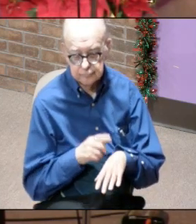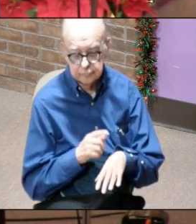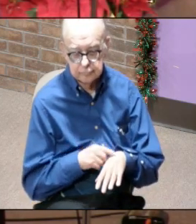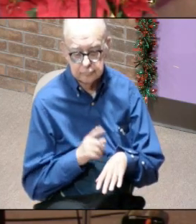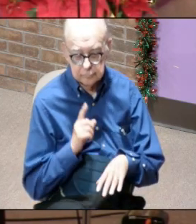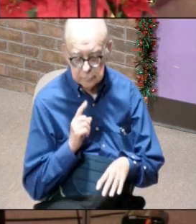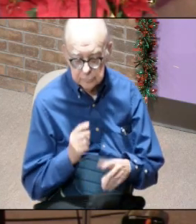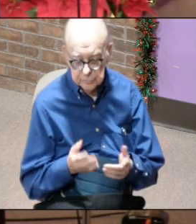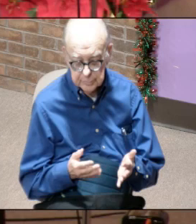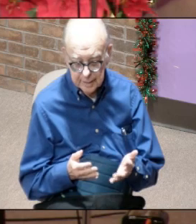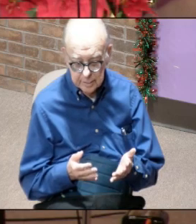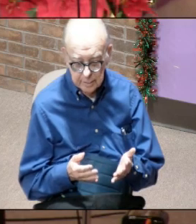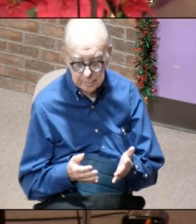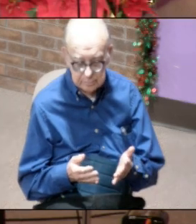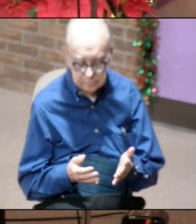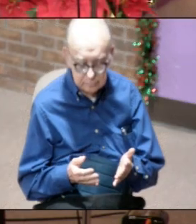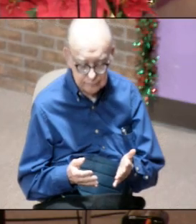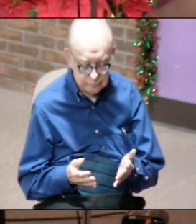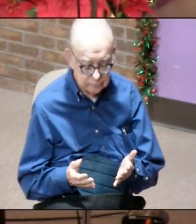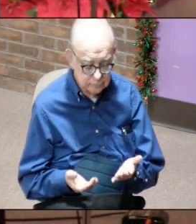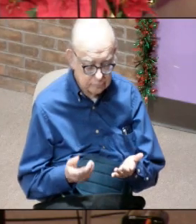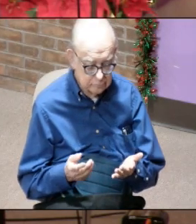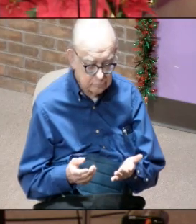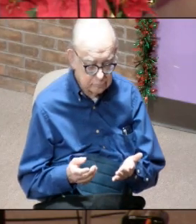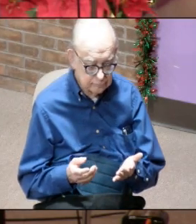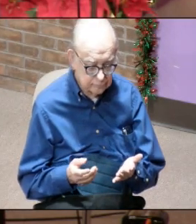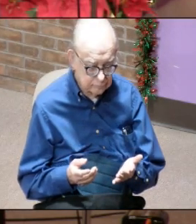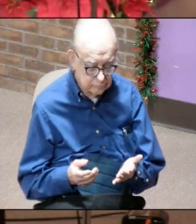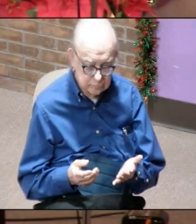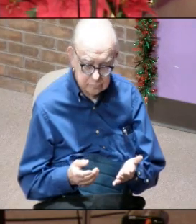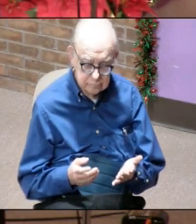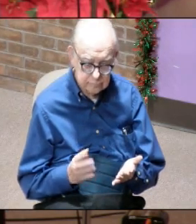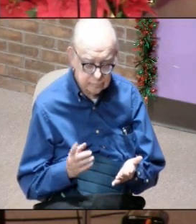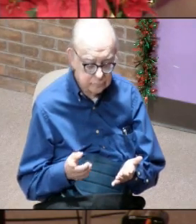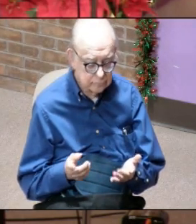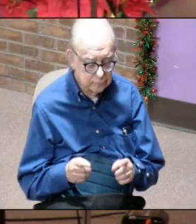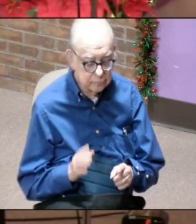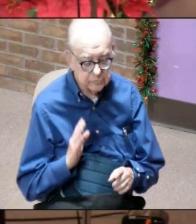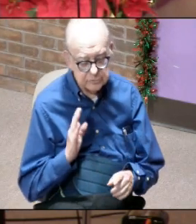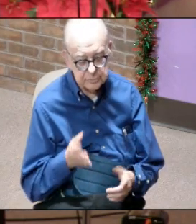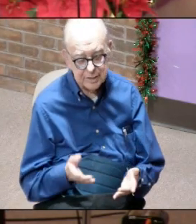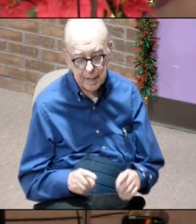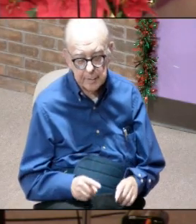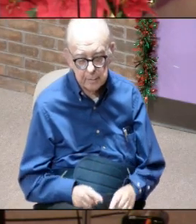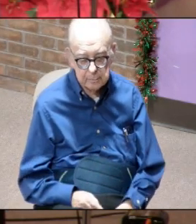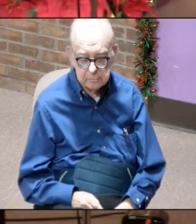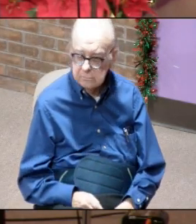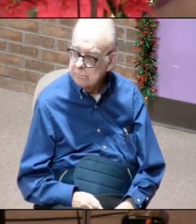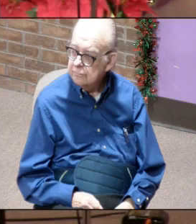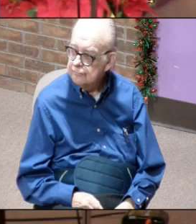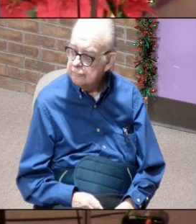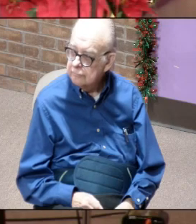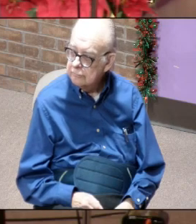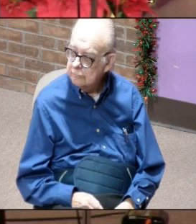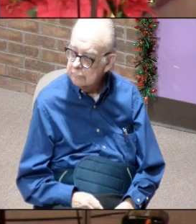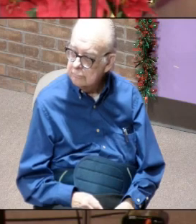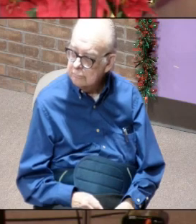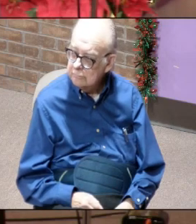to wait? How long are this going to go on? Bring the verse back, can